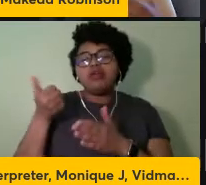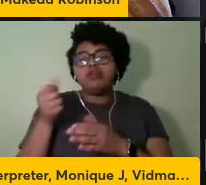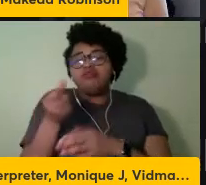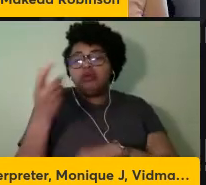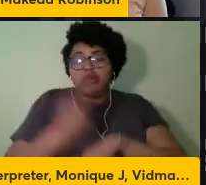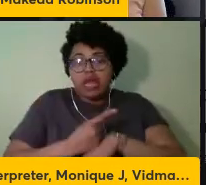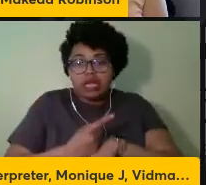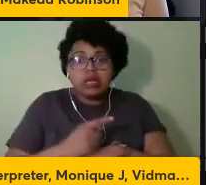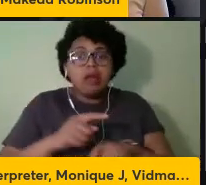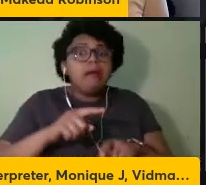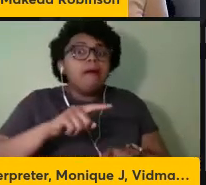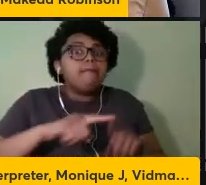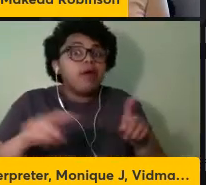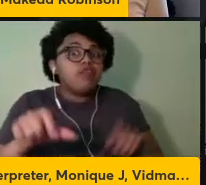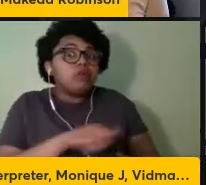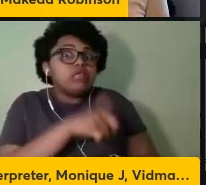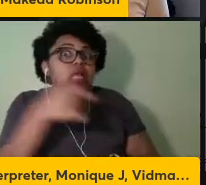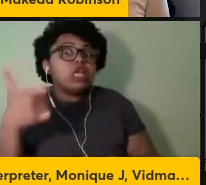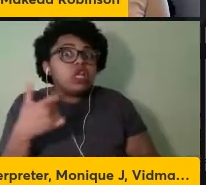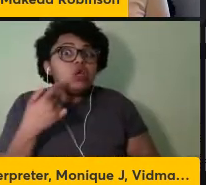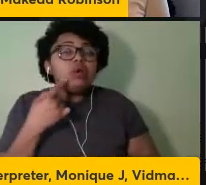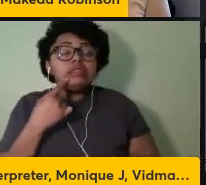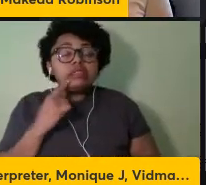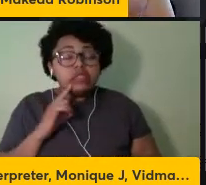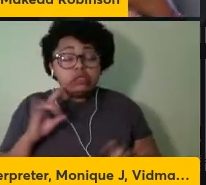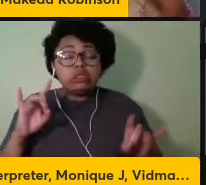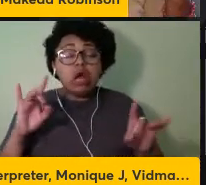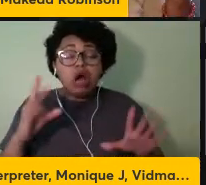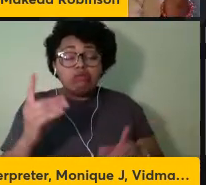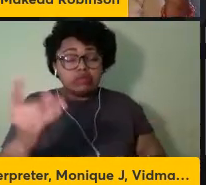while we had some sense of what the risk factors were for that,